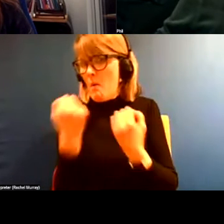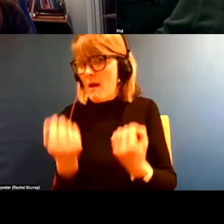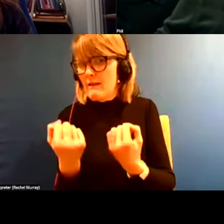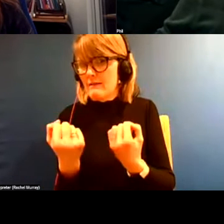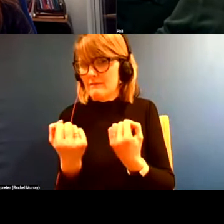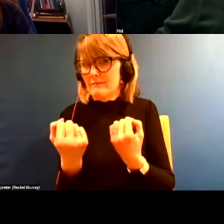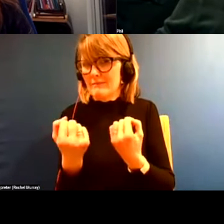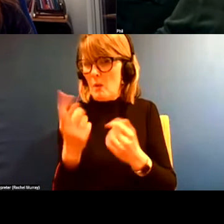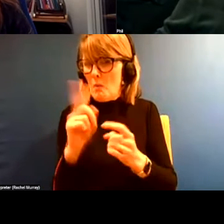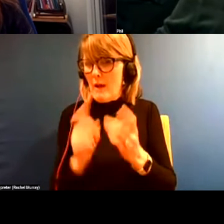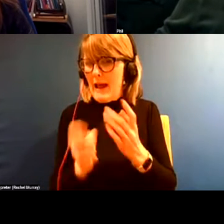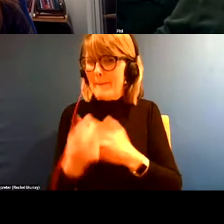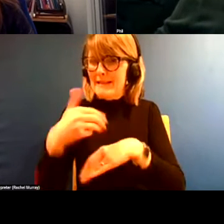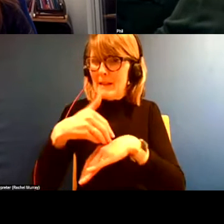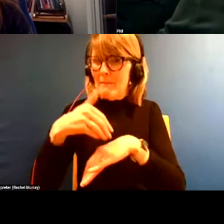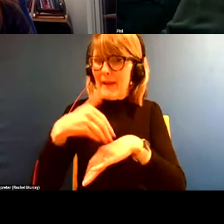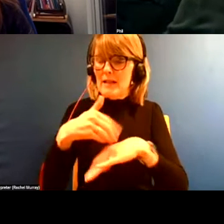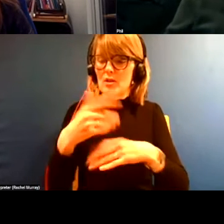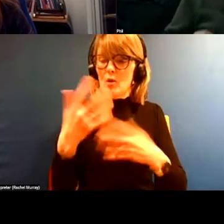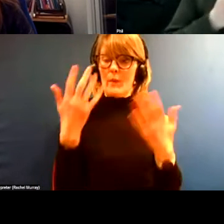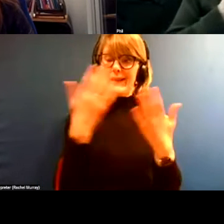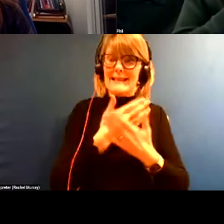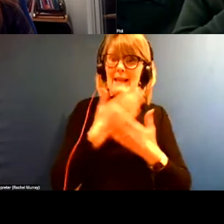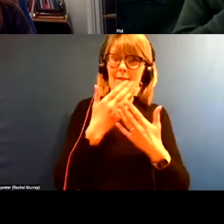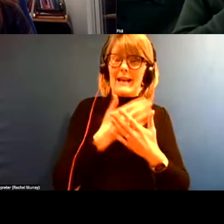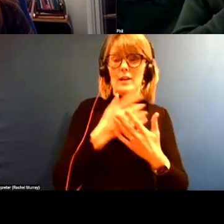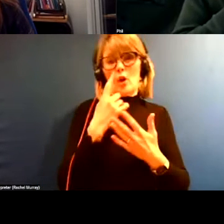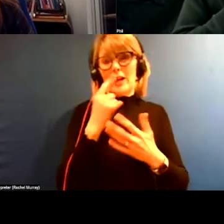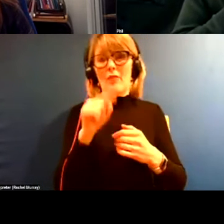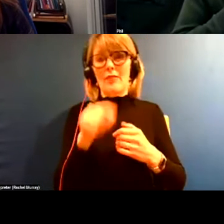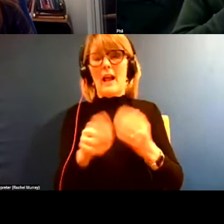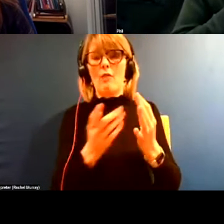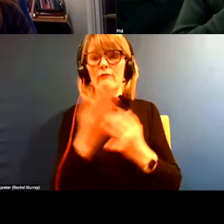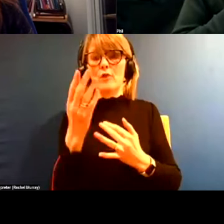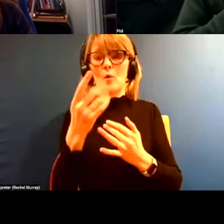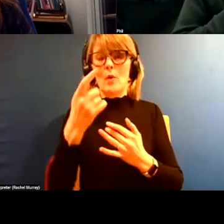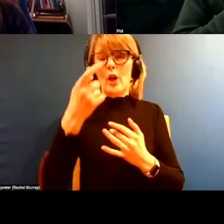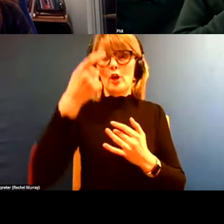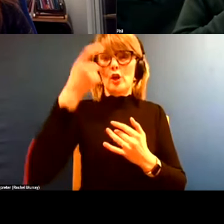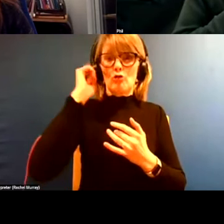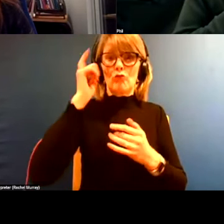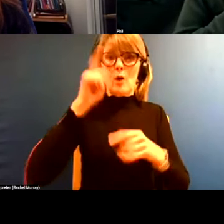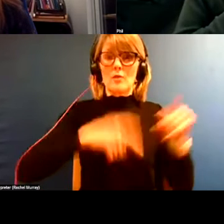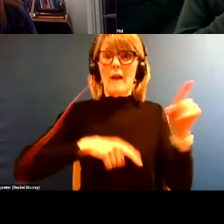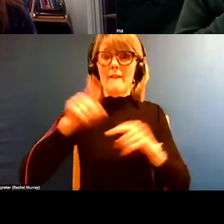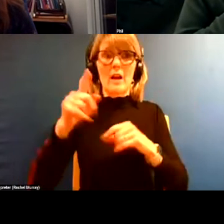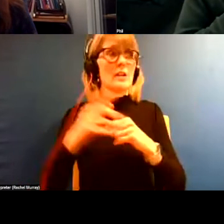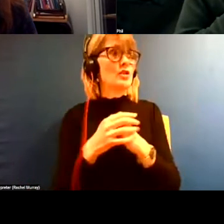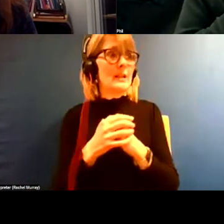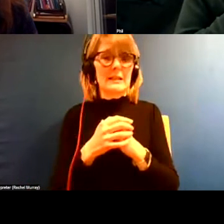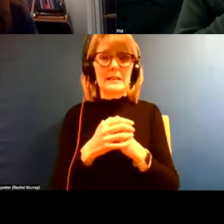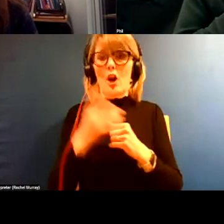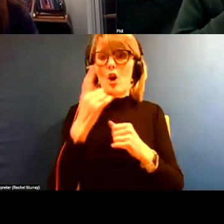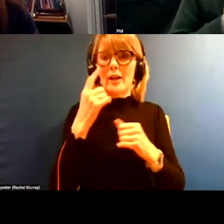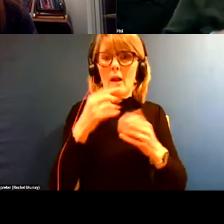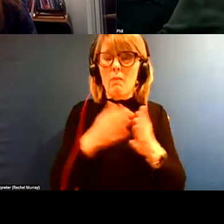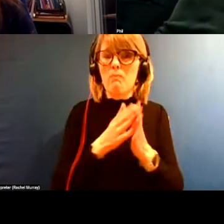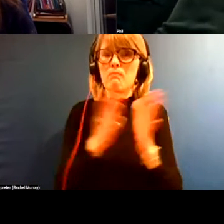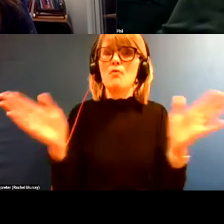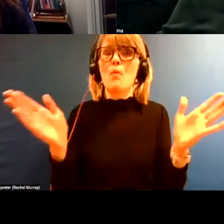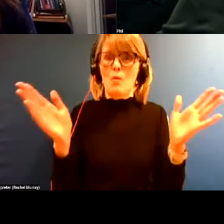And so this evening's is looking at that through the lens of neurodivergence and that broad spectrum of what that